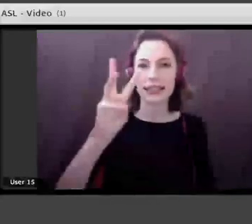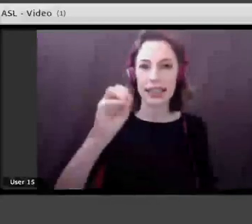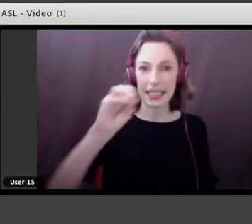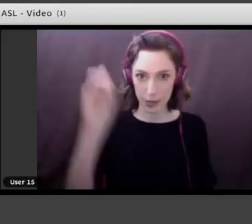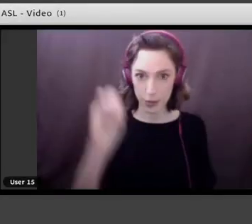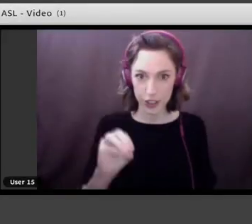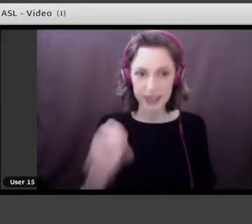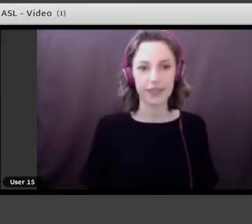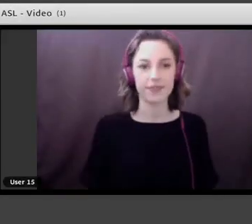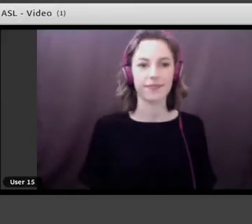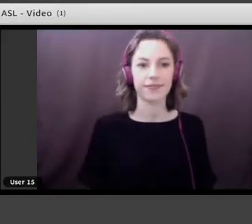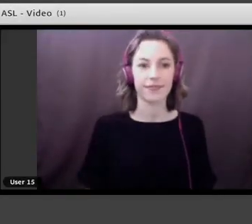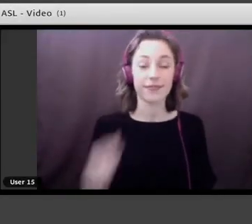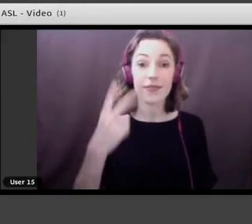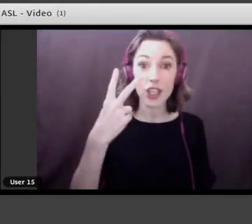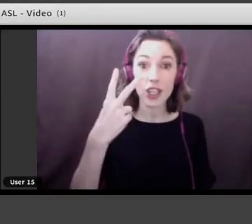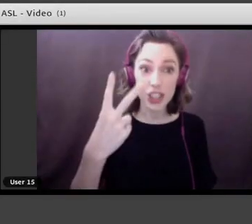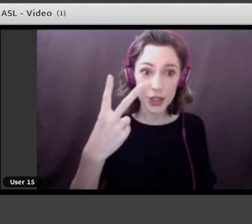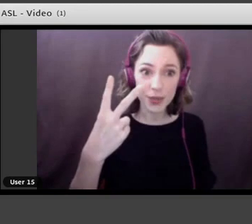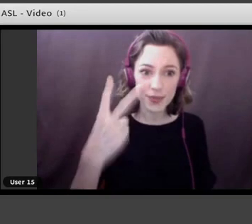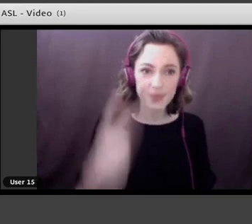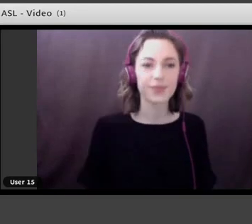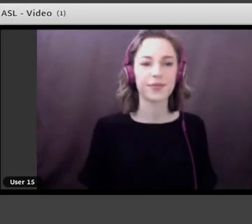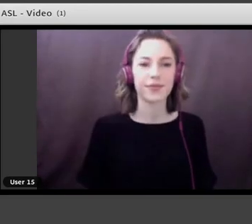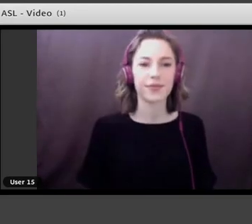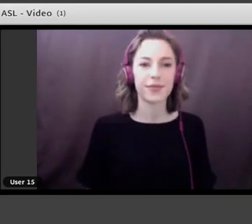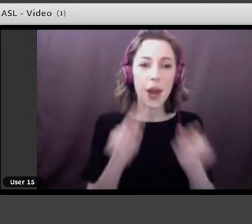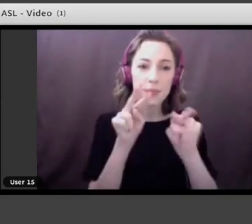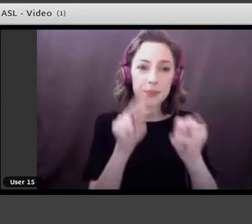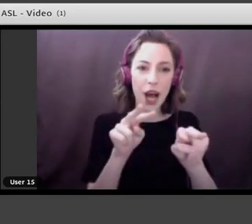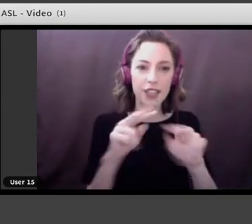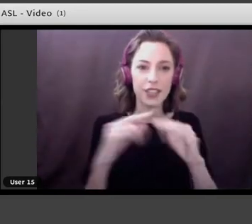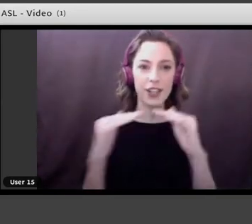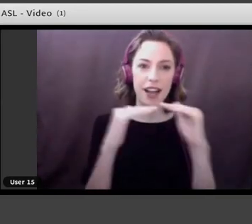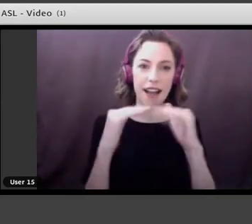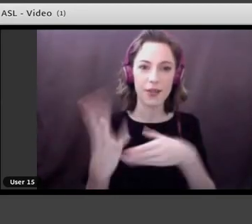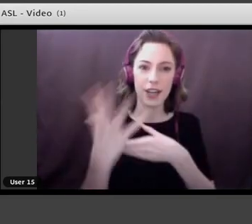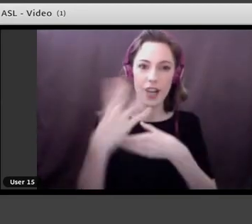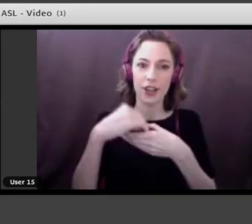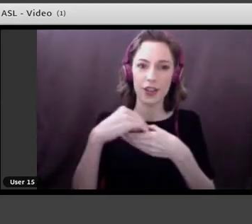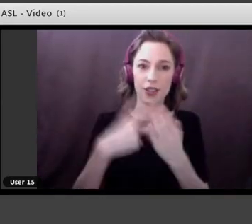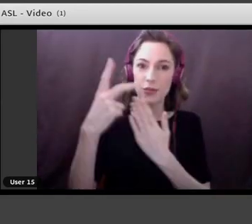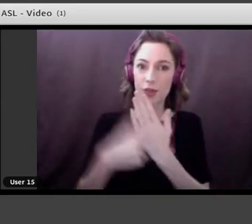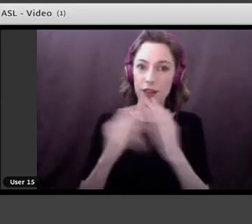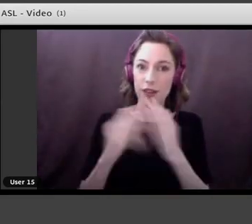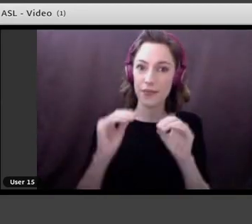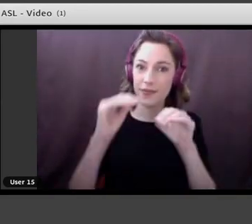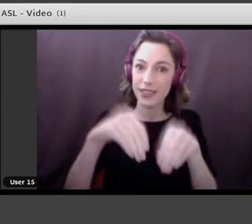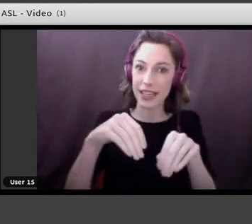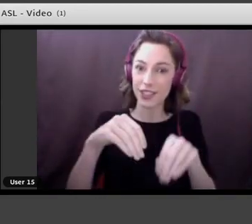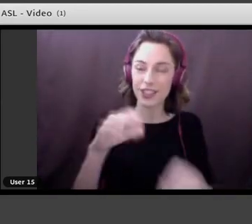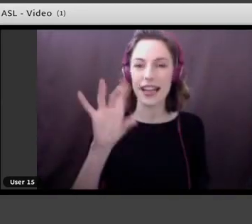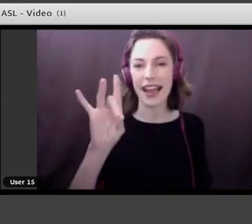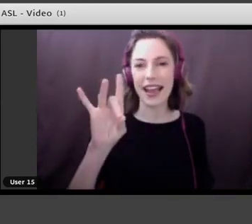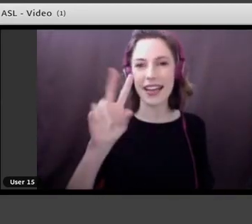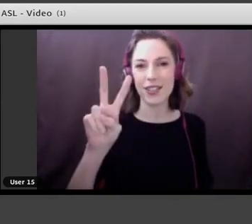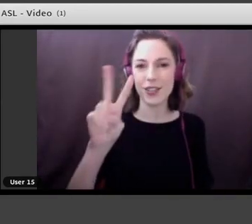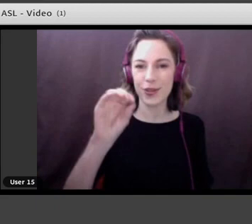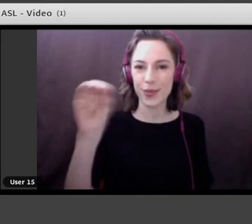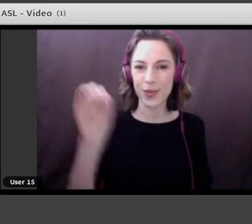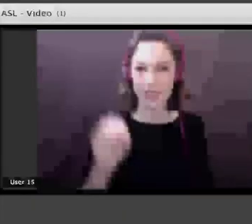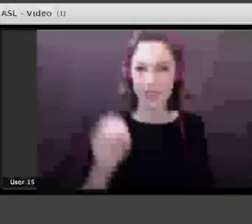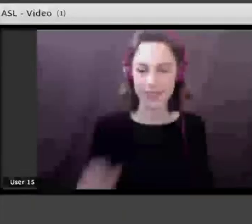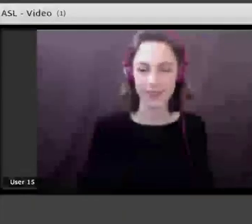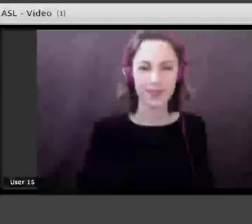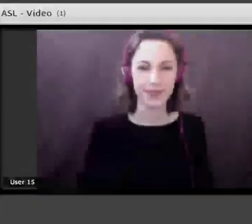82%, to monitor learning outcomes among children with disabilities at 84%, to determine